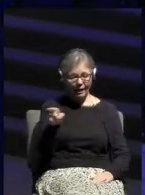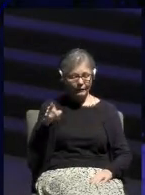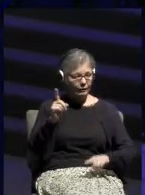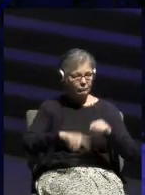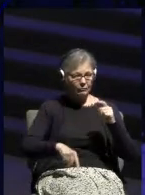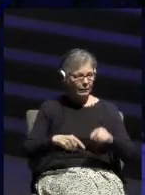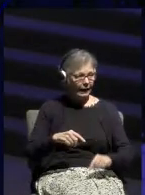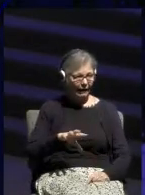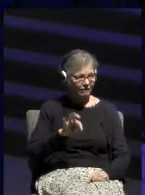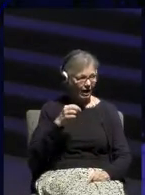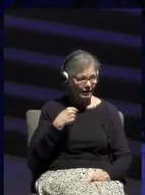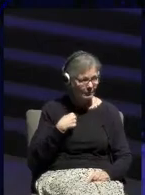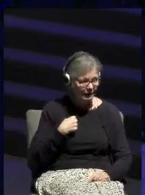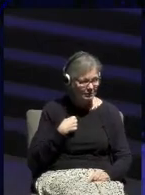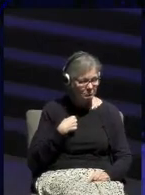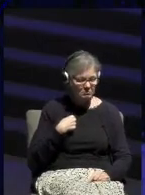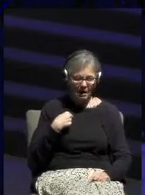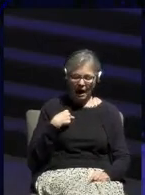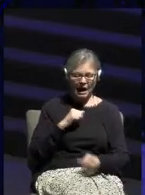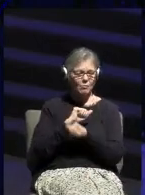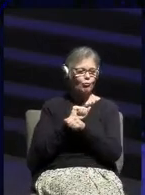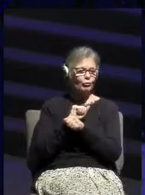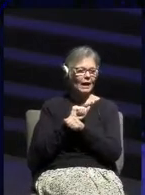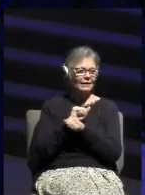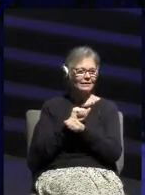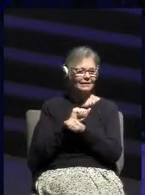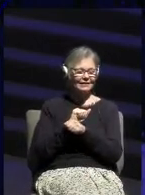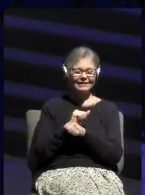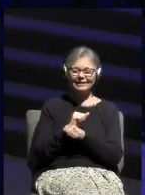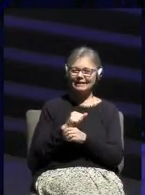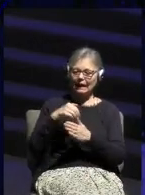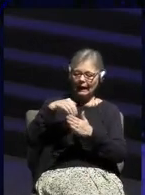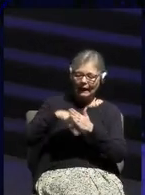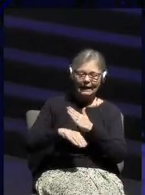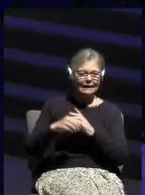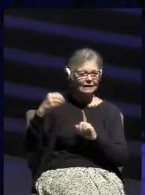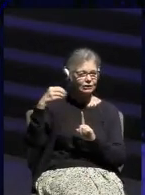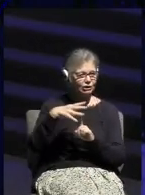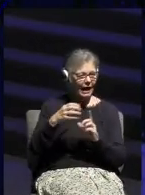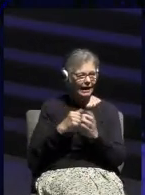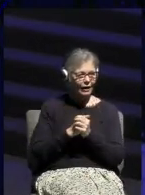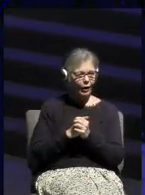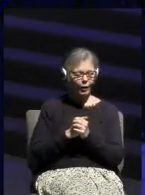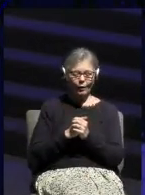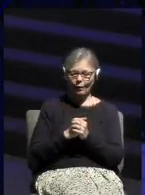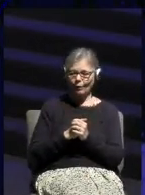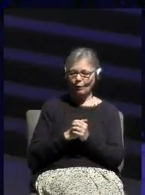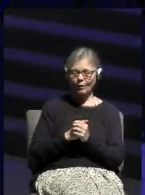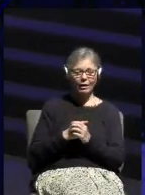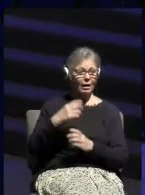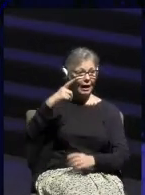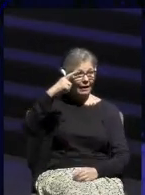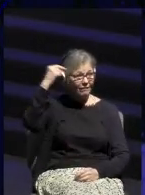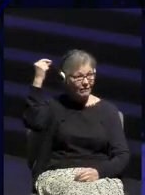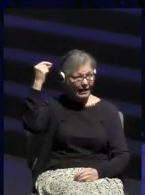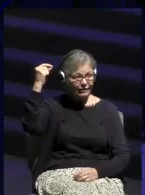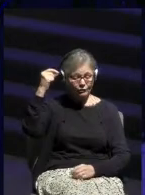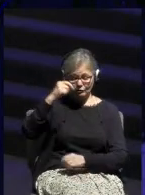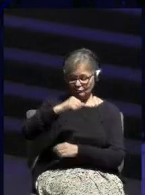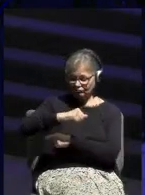and around his feathers and in his shadow And so the